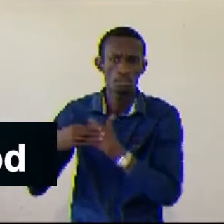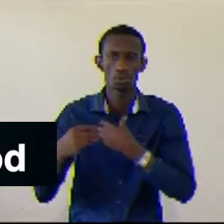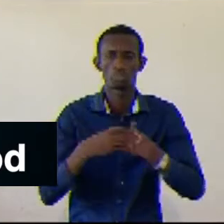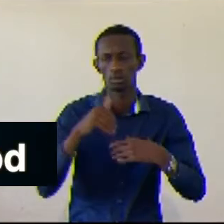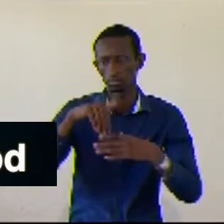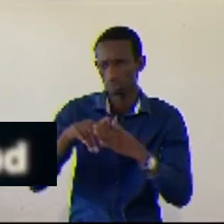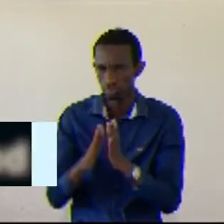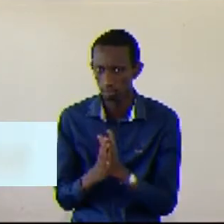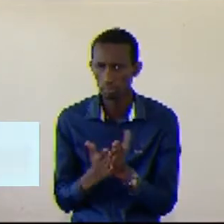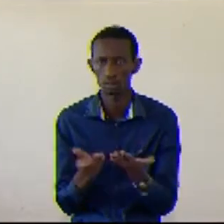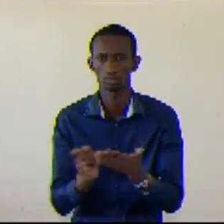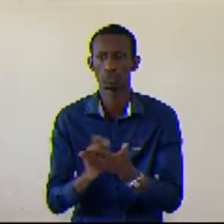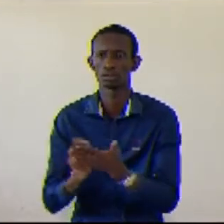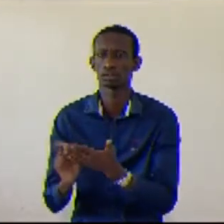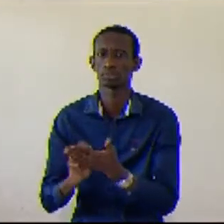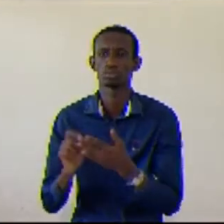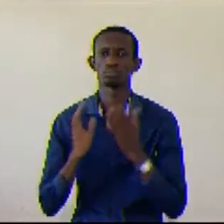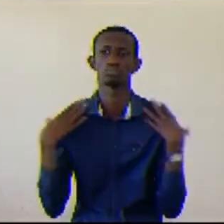notebook.